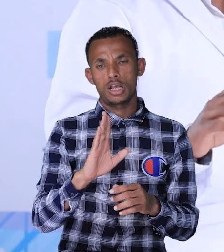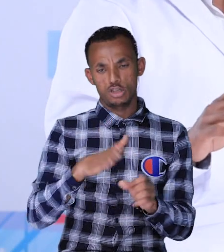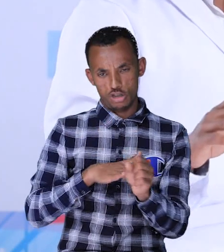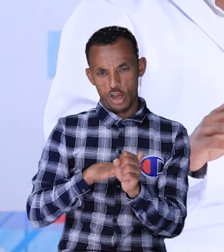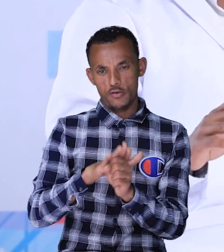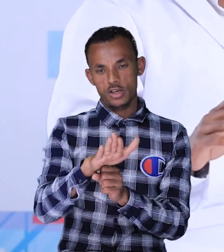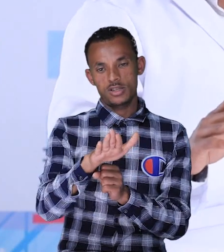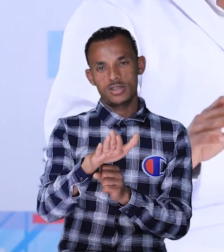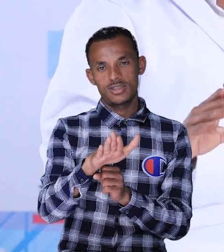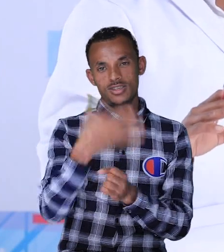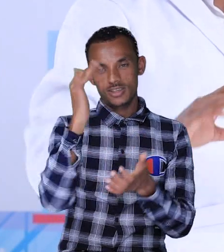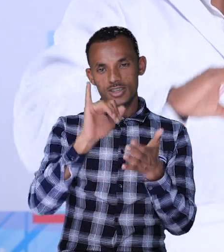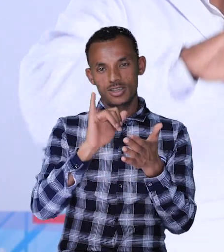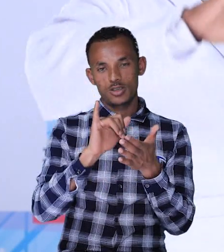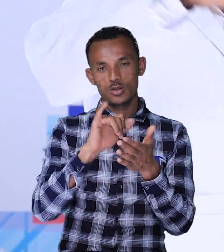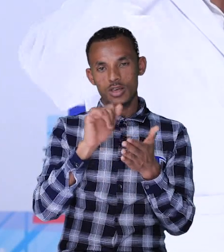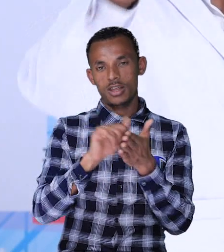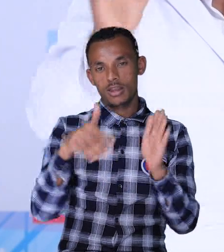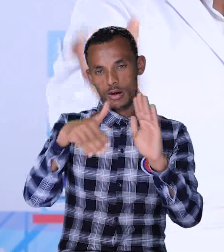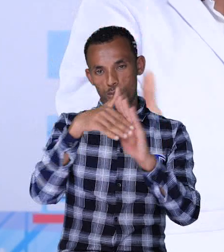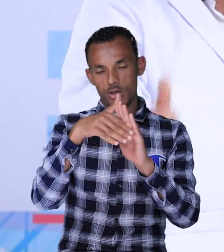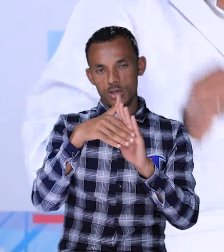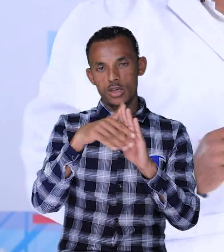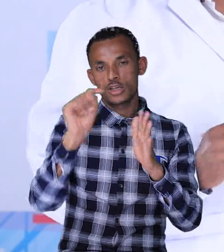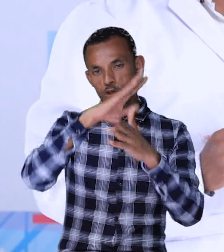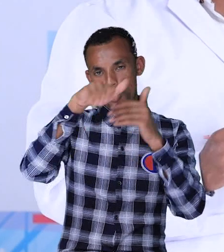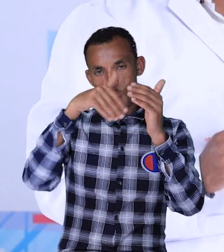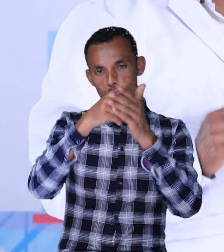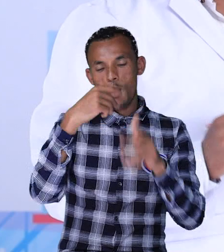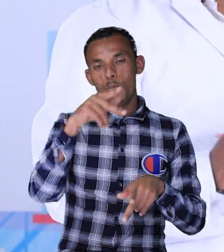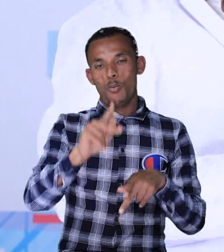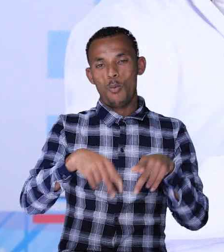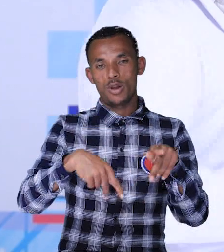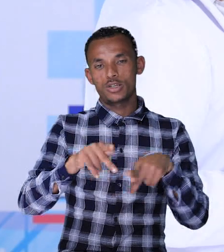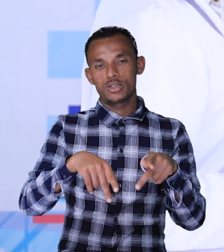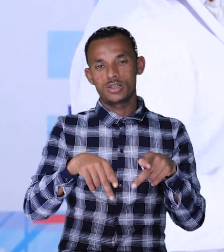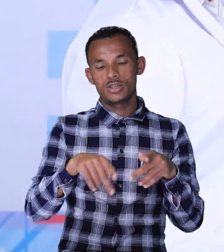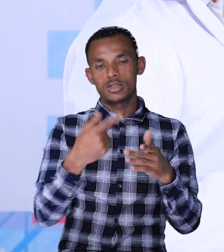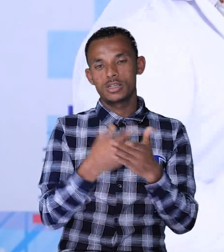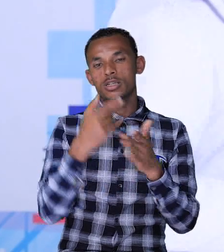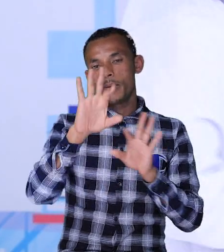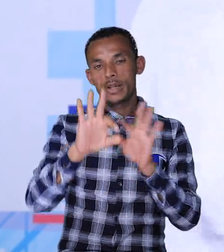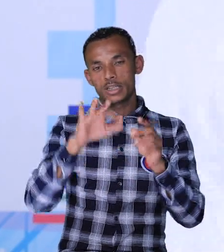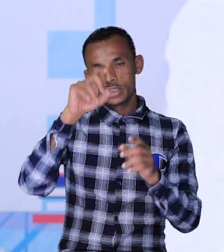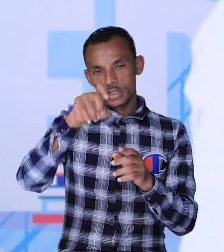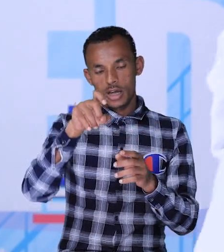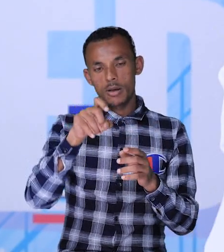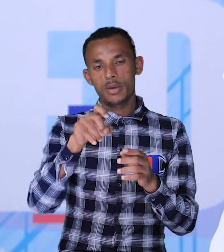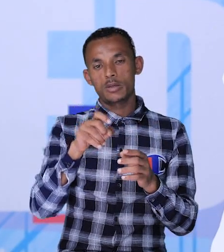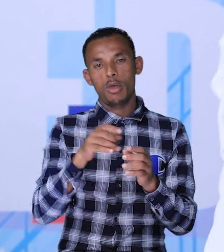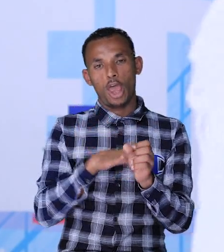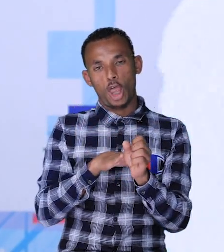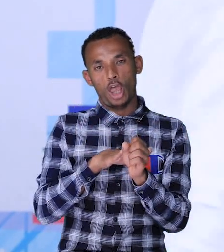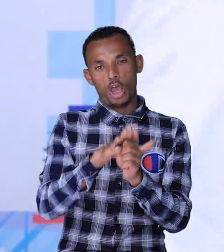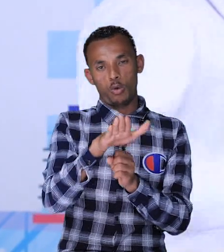sufficient so that it represents the whole population. So the sample size should be adequate. It should